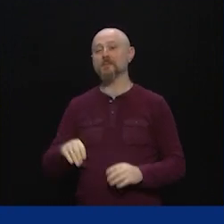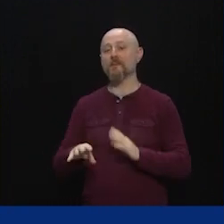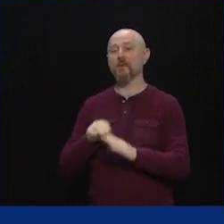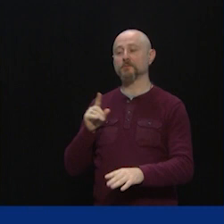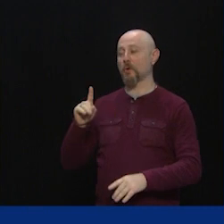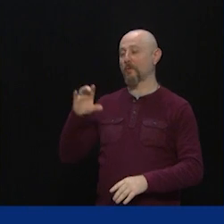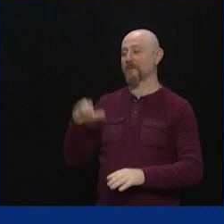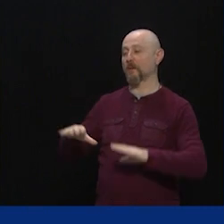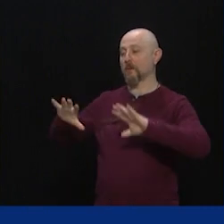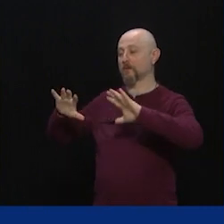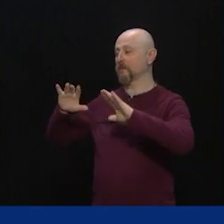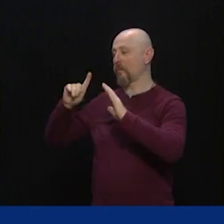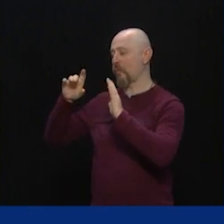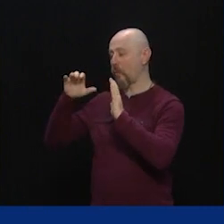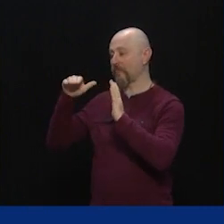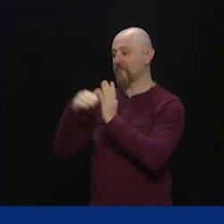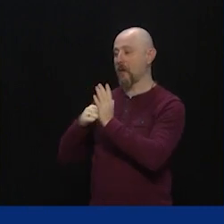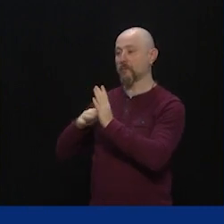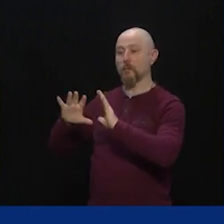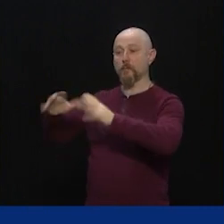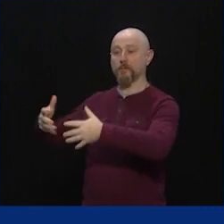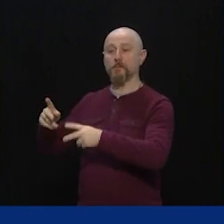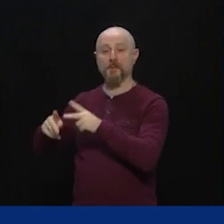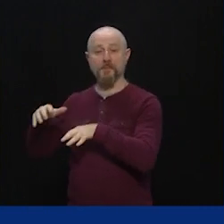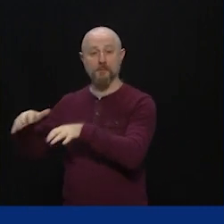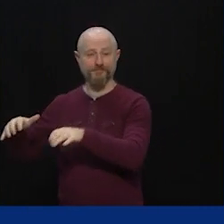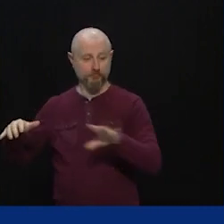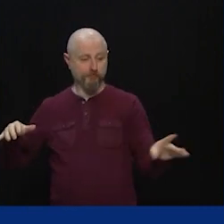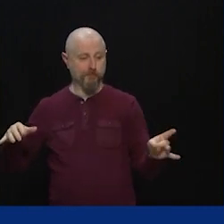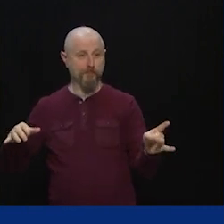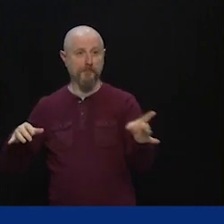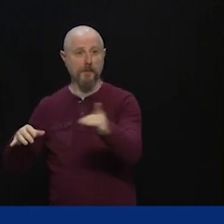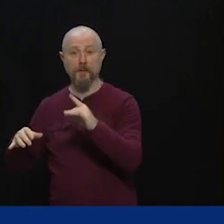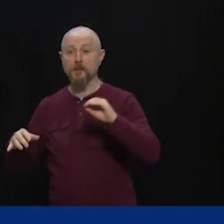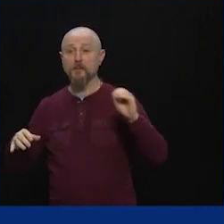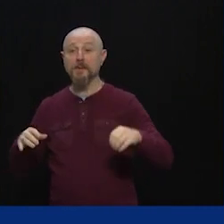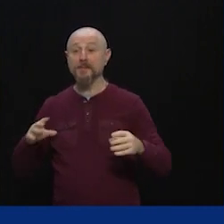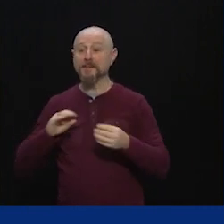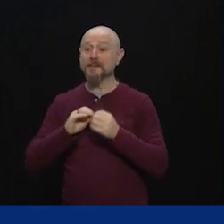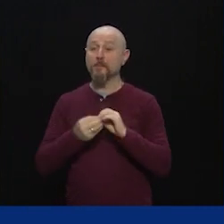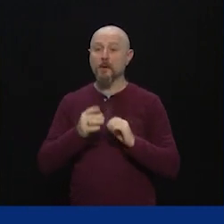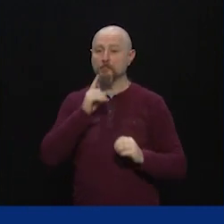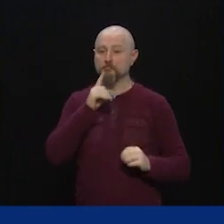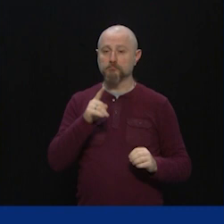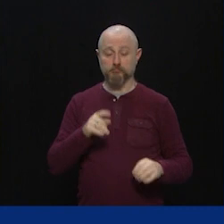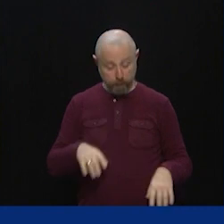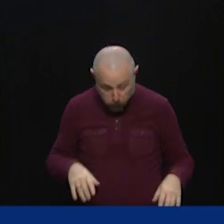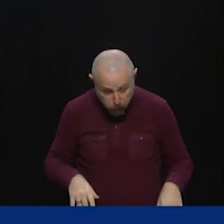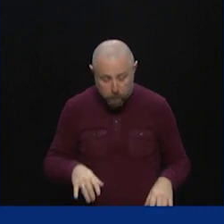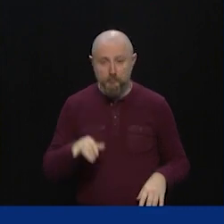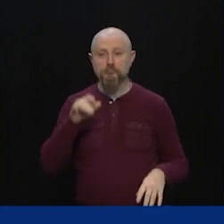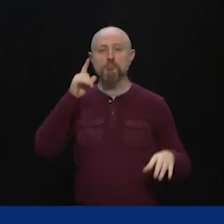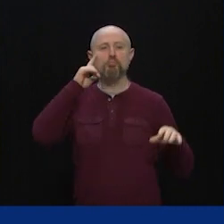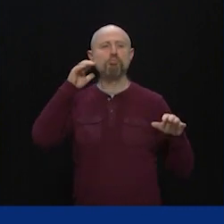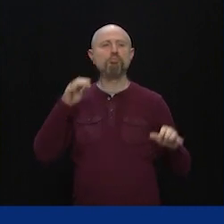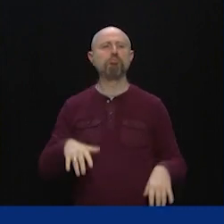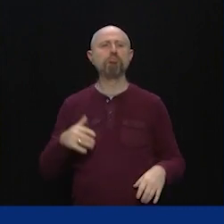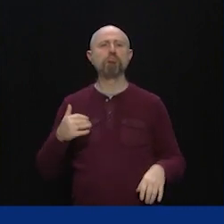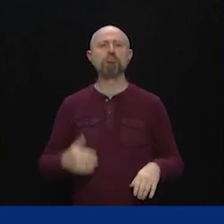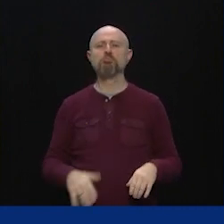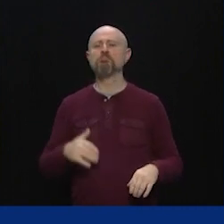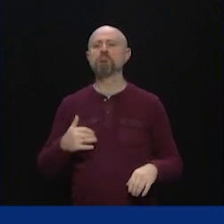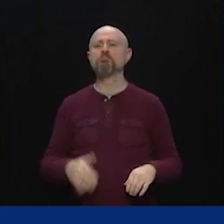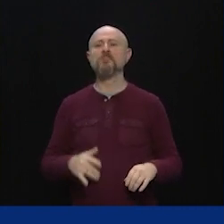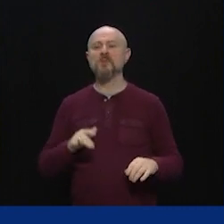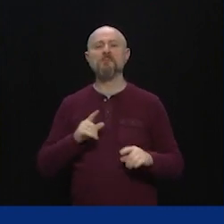rather shocking that when you think about where we are. But as we have to remind everyone, this